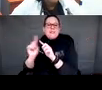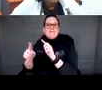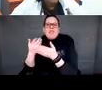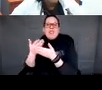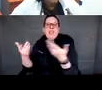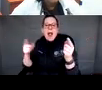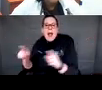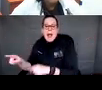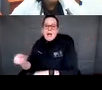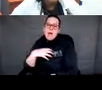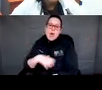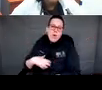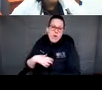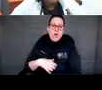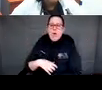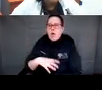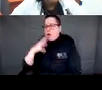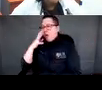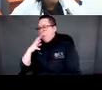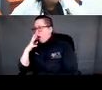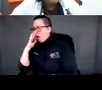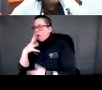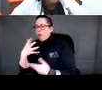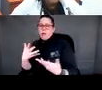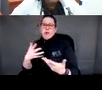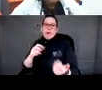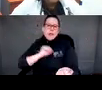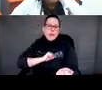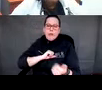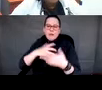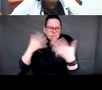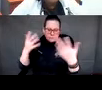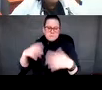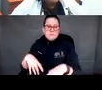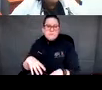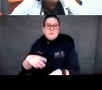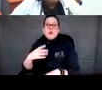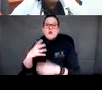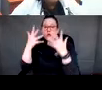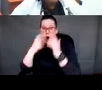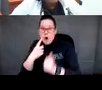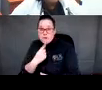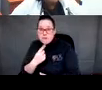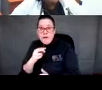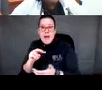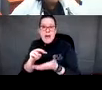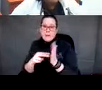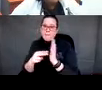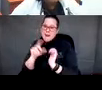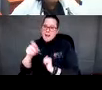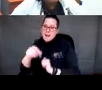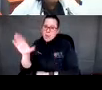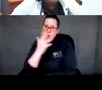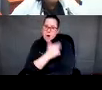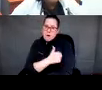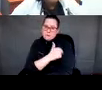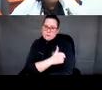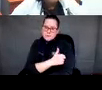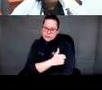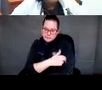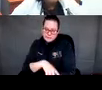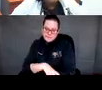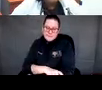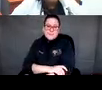were reported from the AstraZeneca phase 1 study. If you see dark red, that means they've been hospitalized because of their side effect.